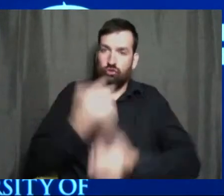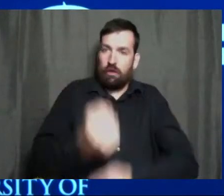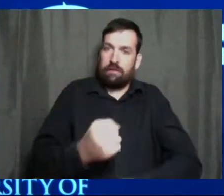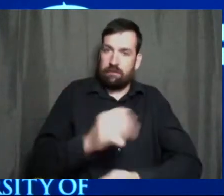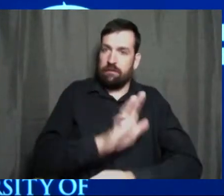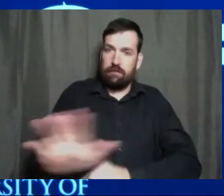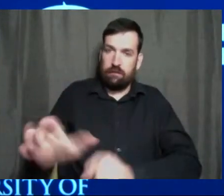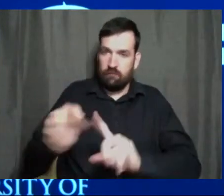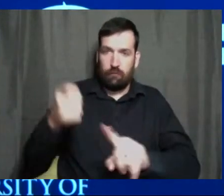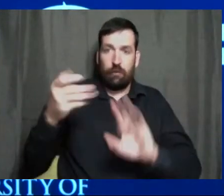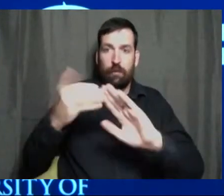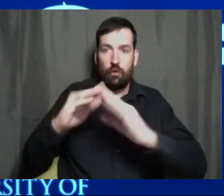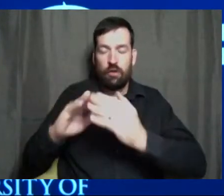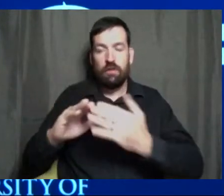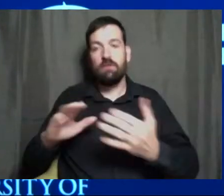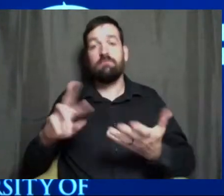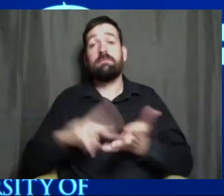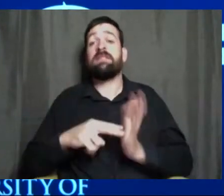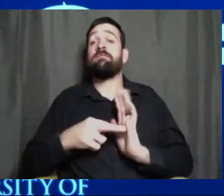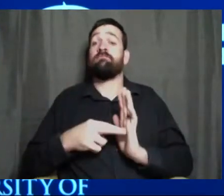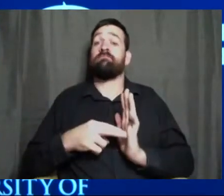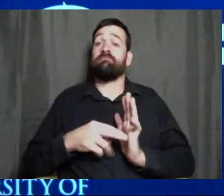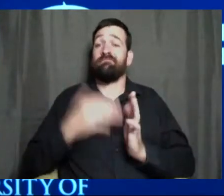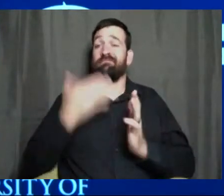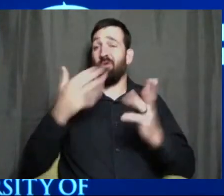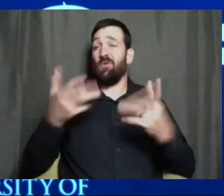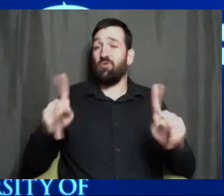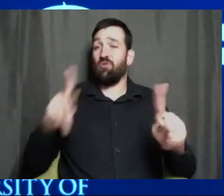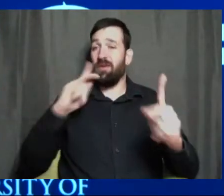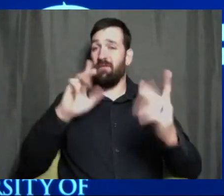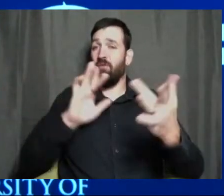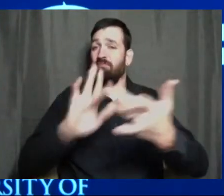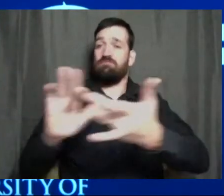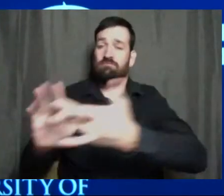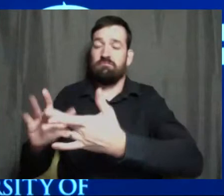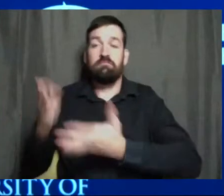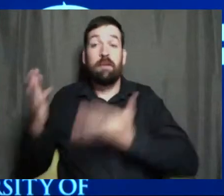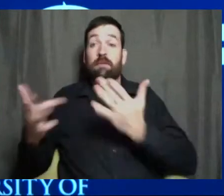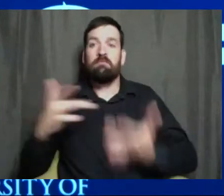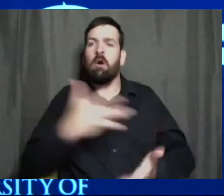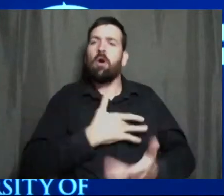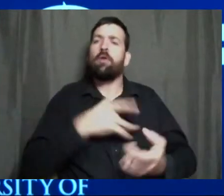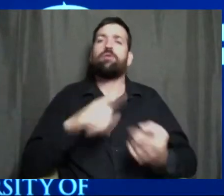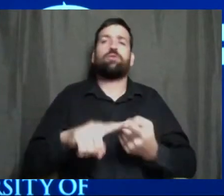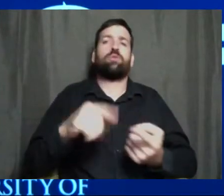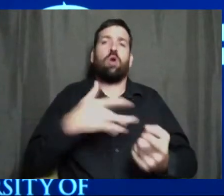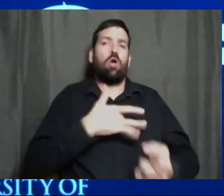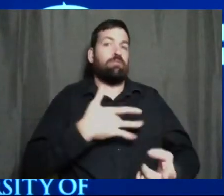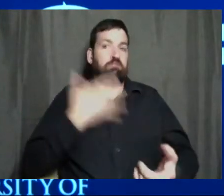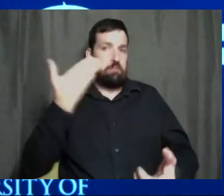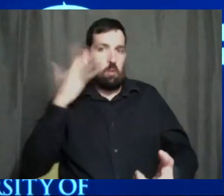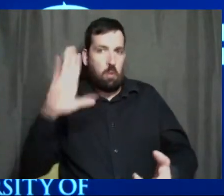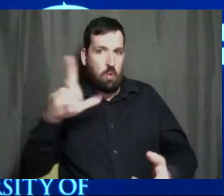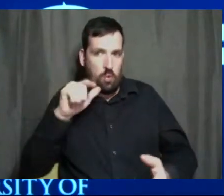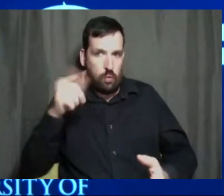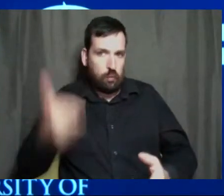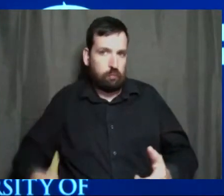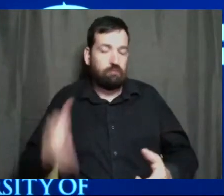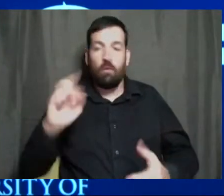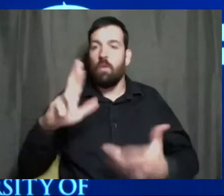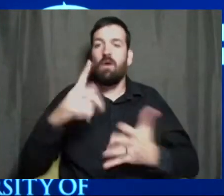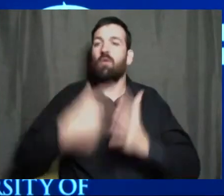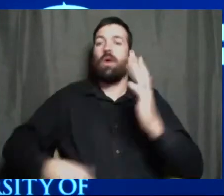us a good way to reach people that may not know who Heart to Heart is or what we do. I am